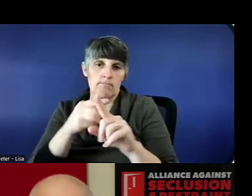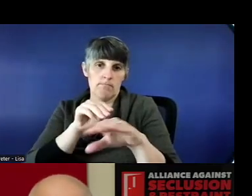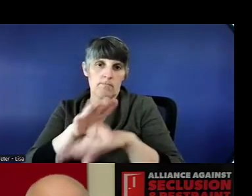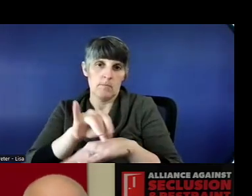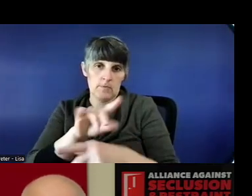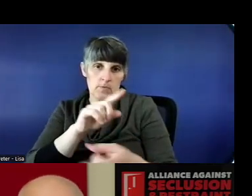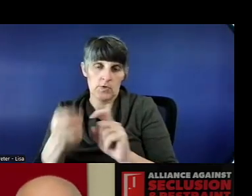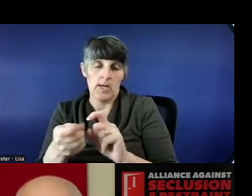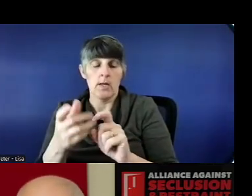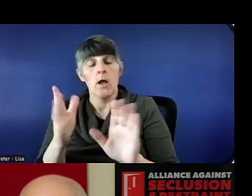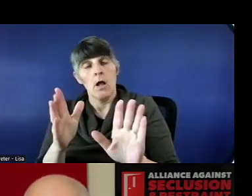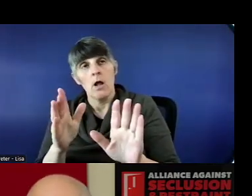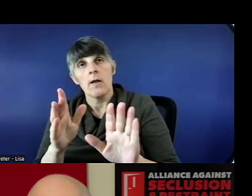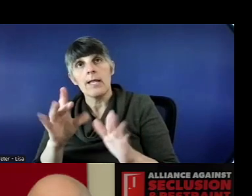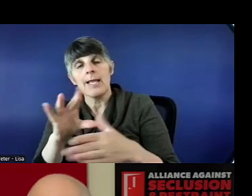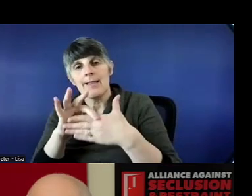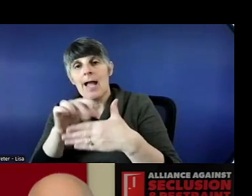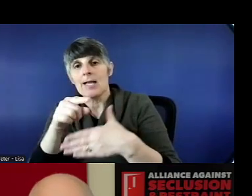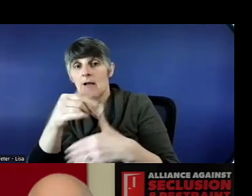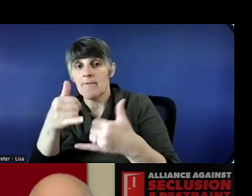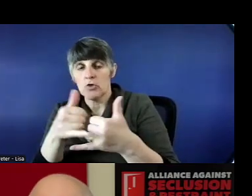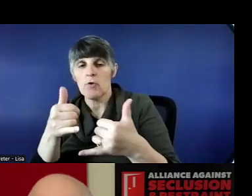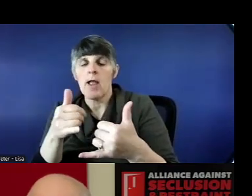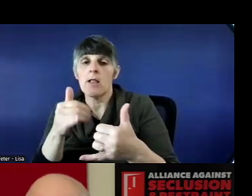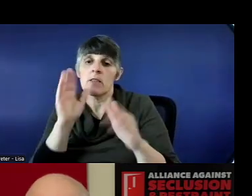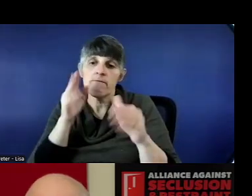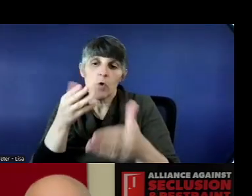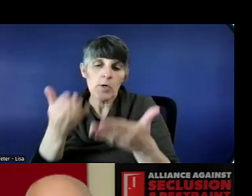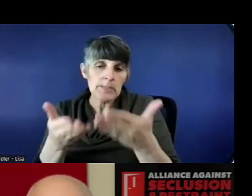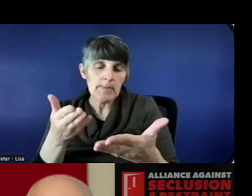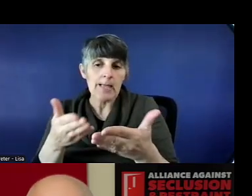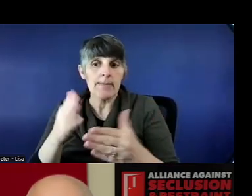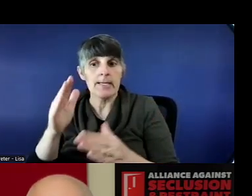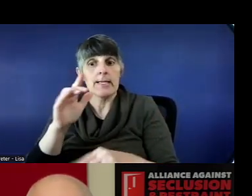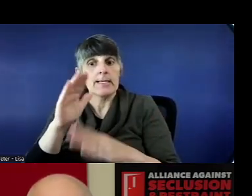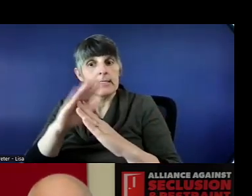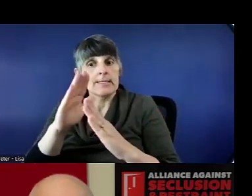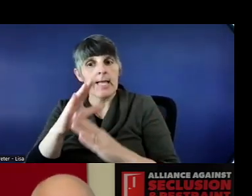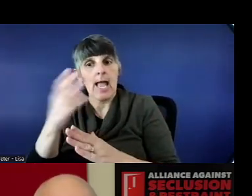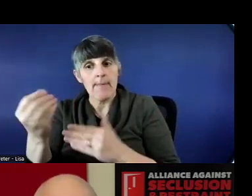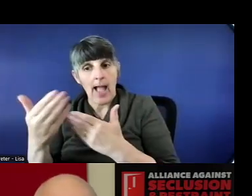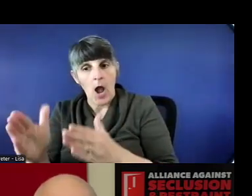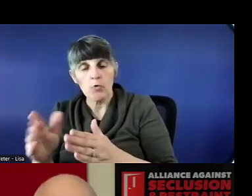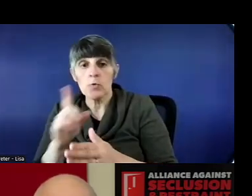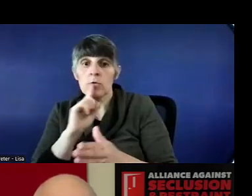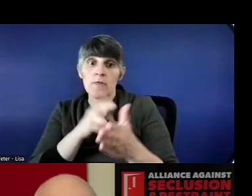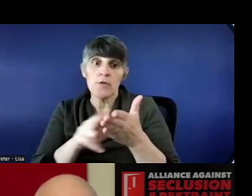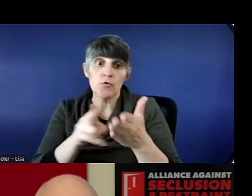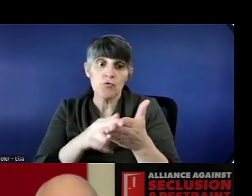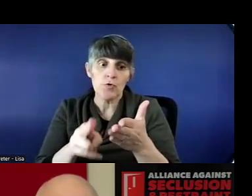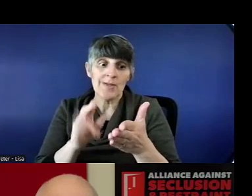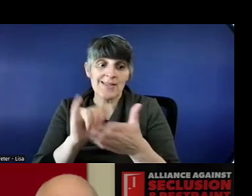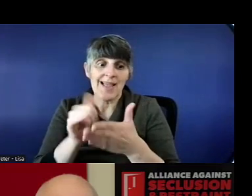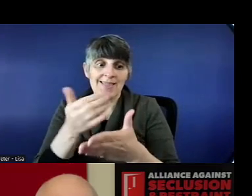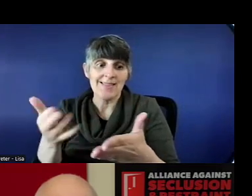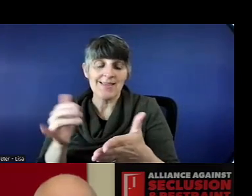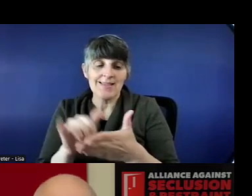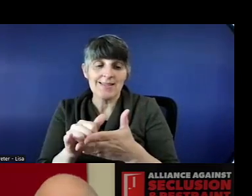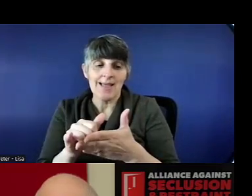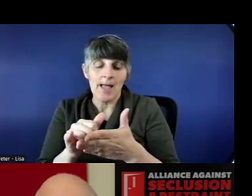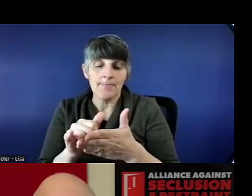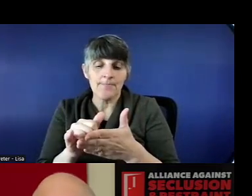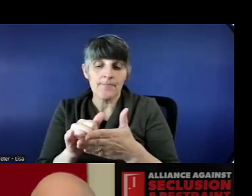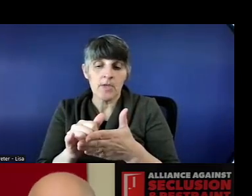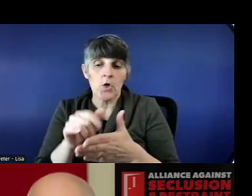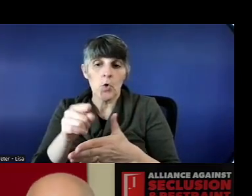And although in the context of this grant, the focus may be timeout rooms, the truth of the matter is that the